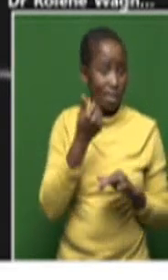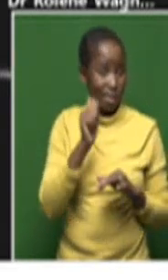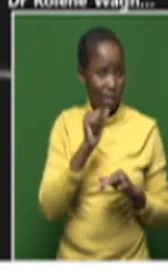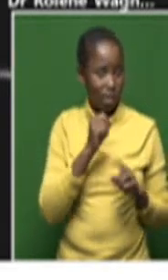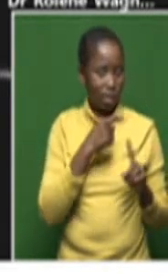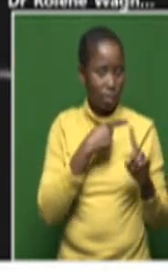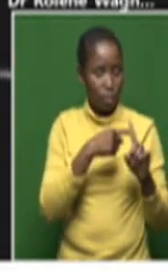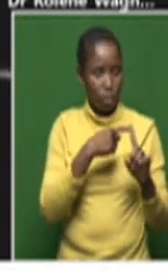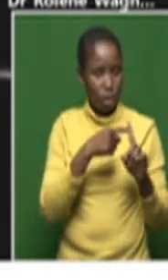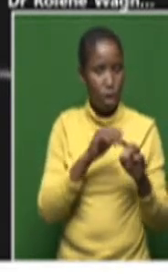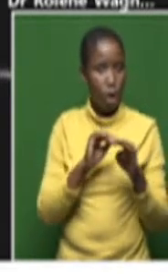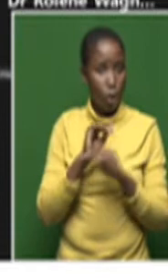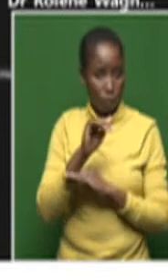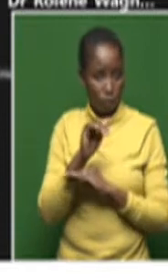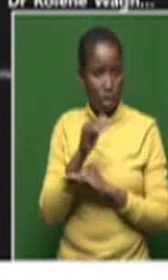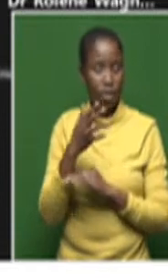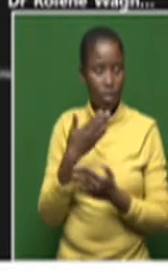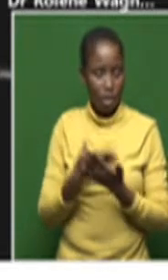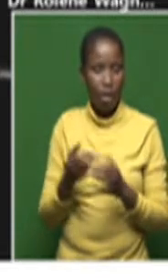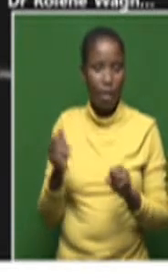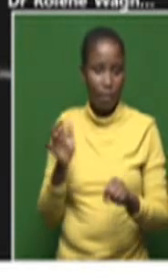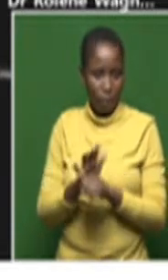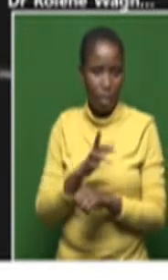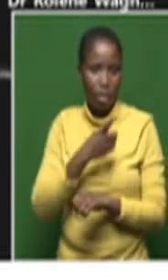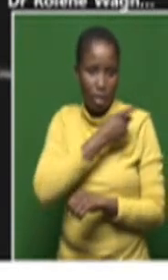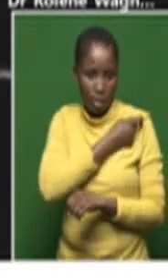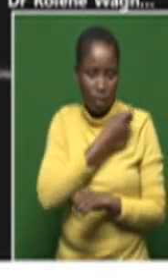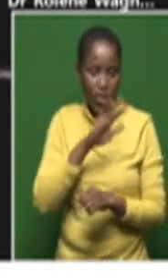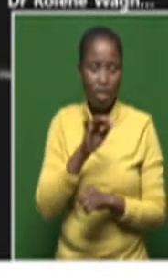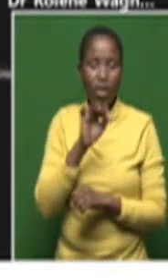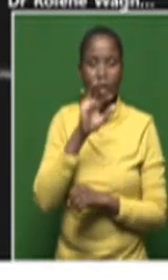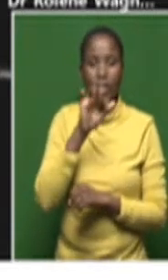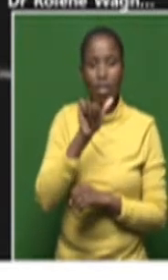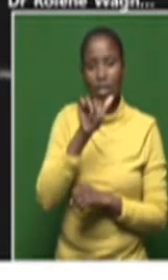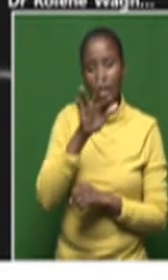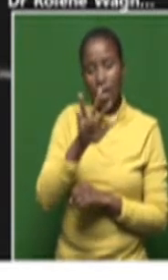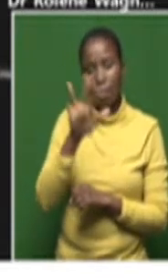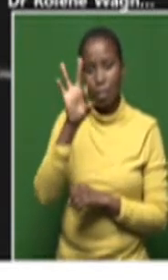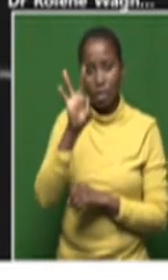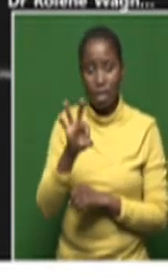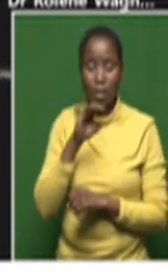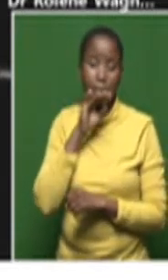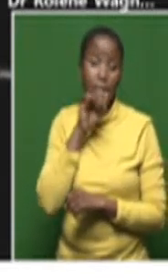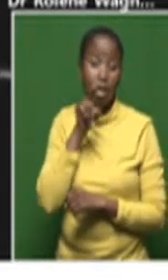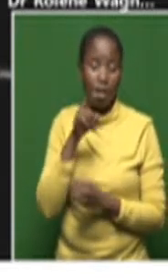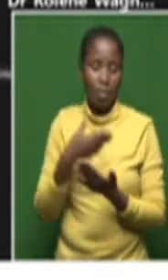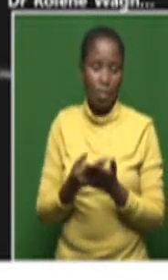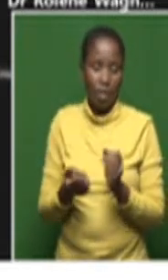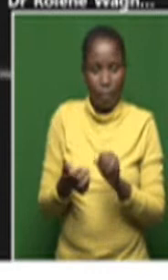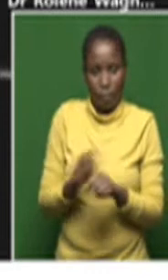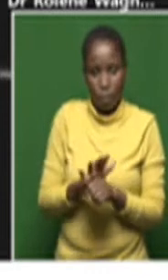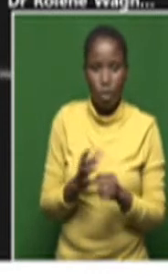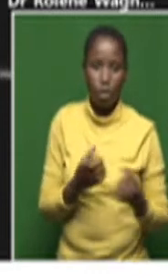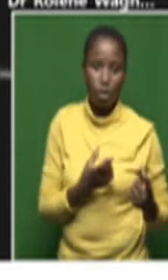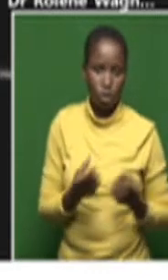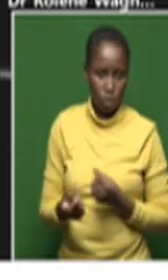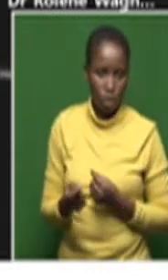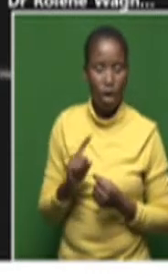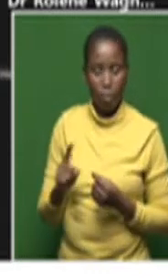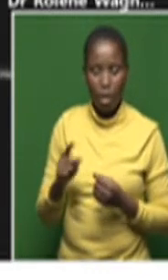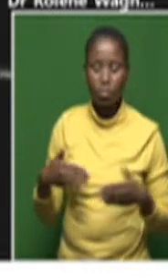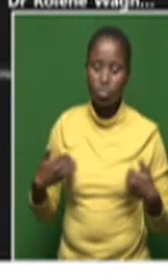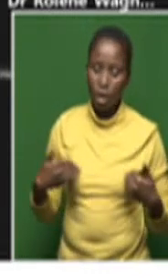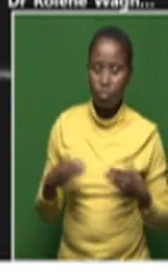69% registered, and yet we've only vaccinated 59%. So we need to close that gap. But we're very pleased at the progress we've made in